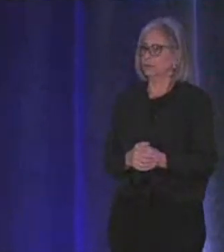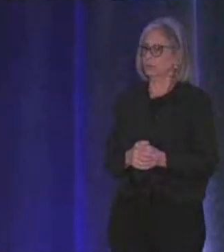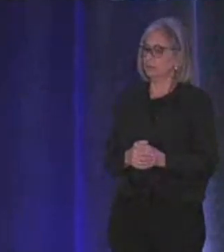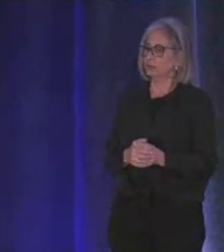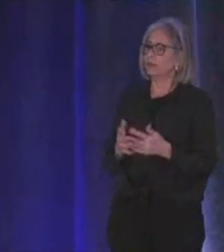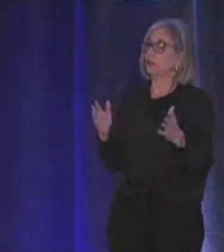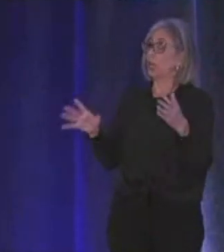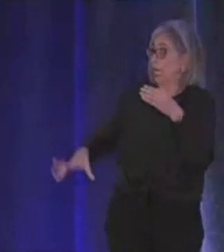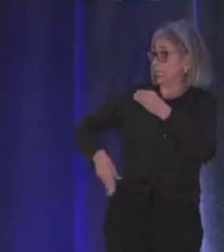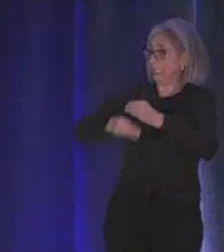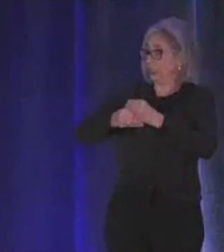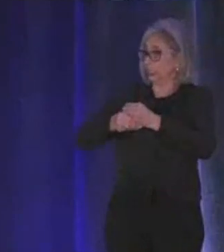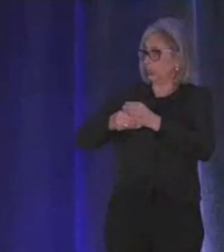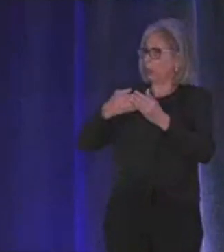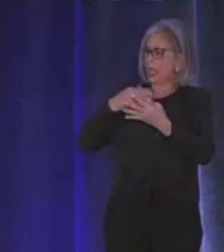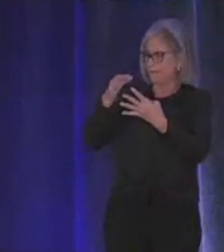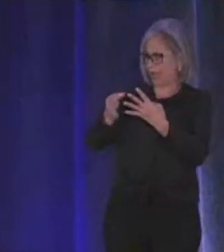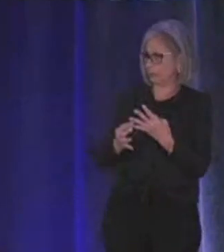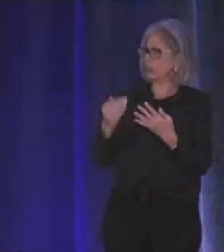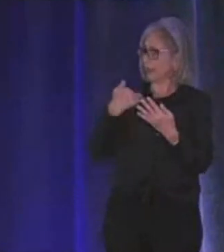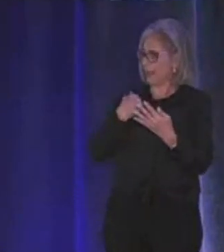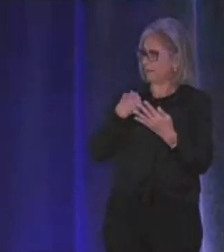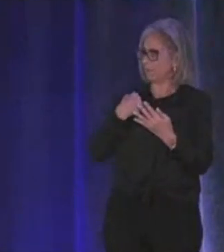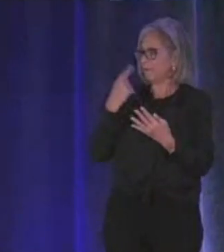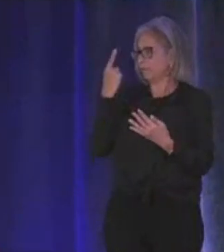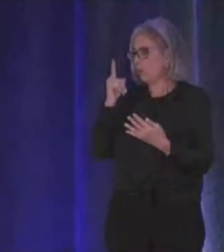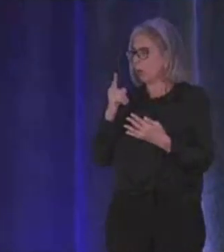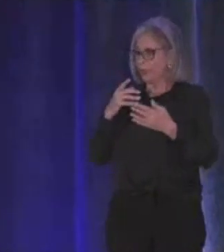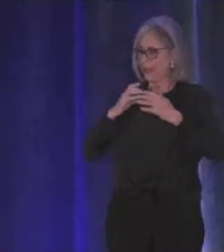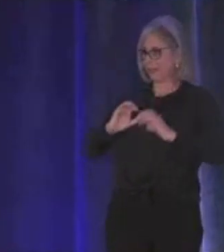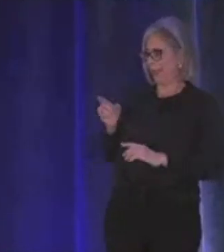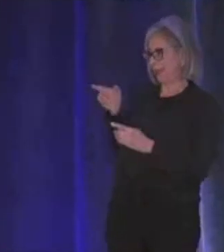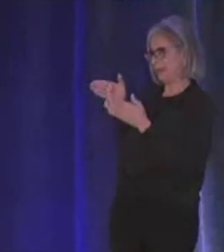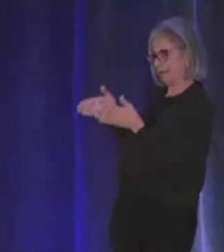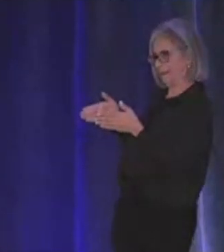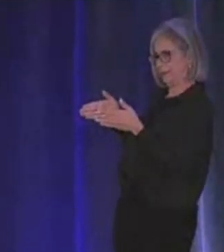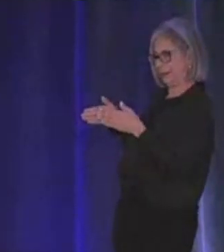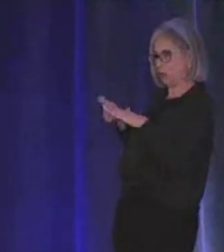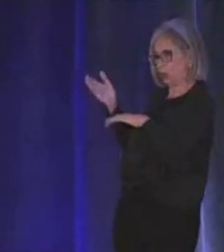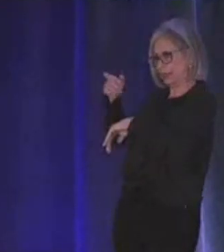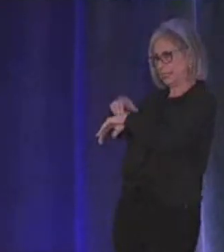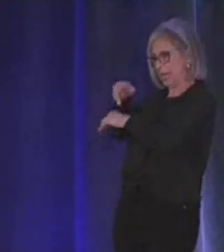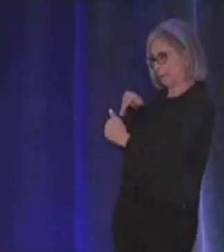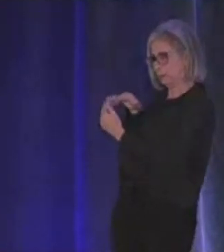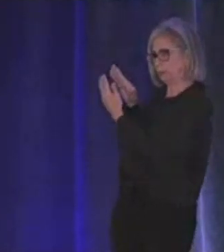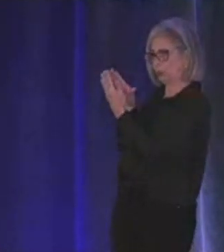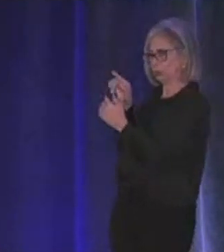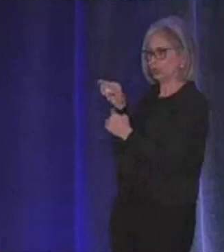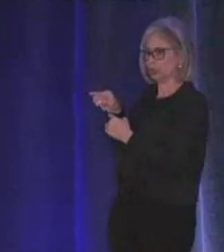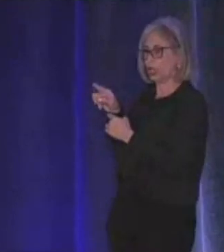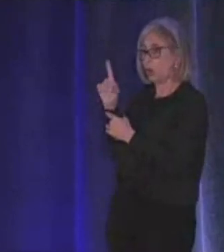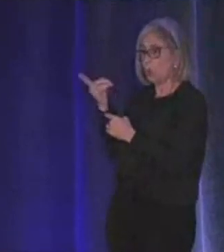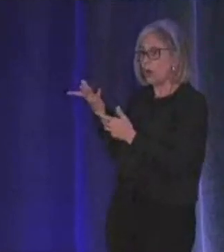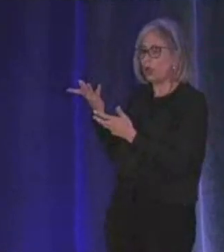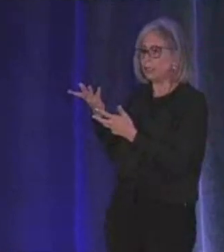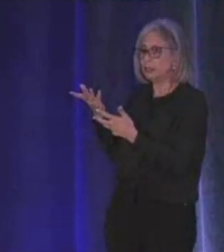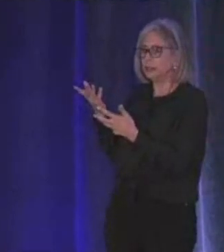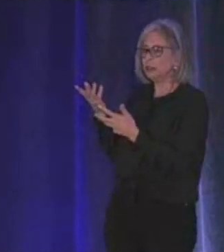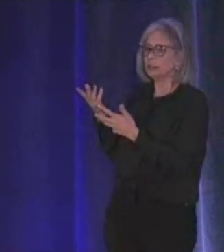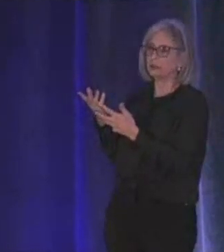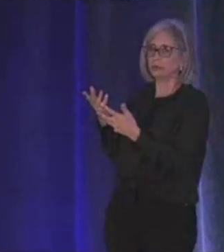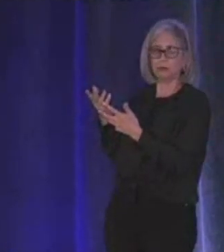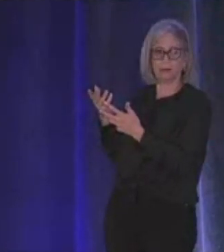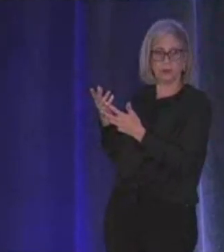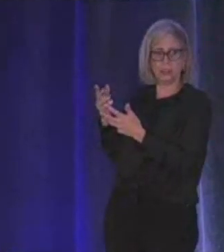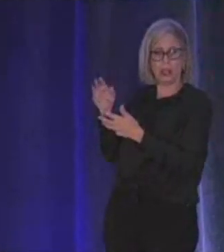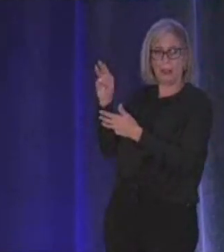In addition, we have some options for this client-side runtime integration approach. One is module federation, which I'll